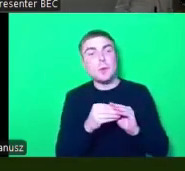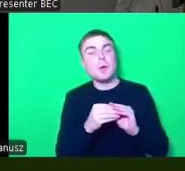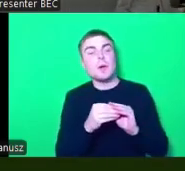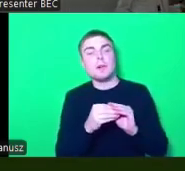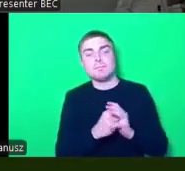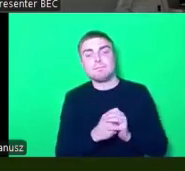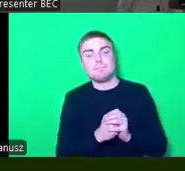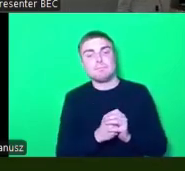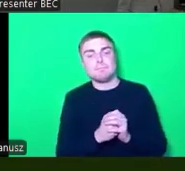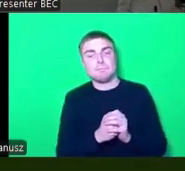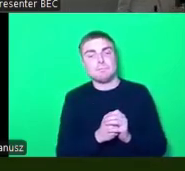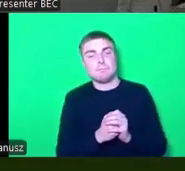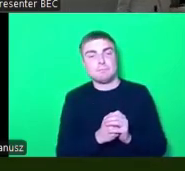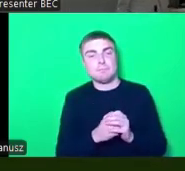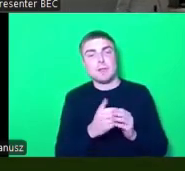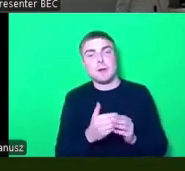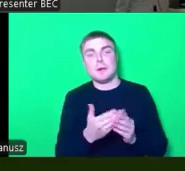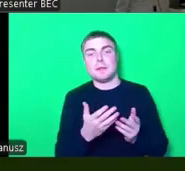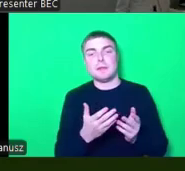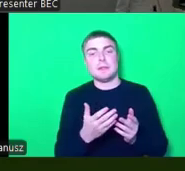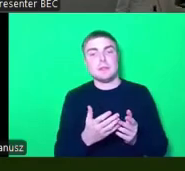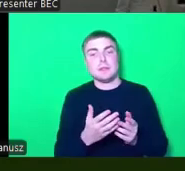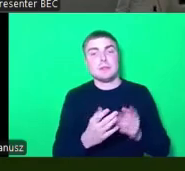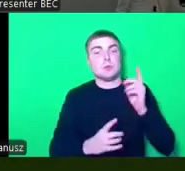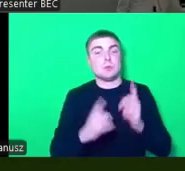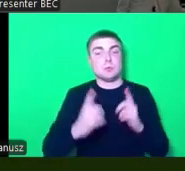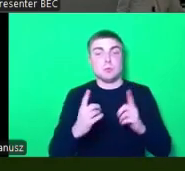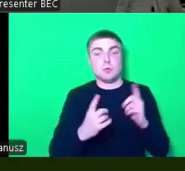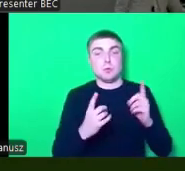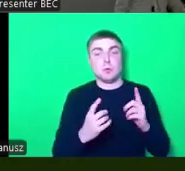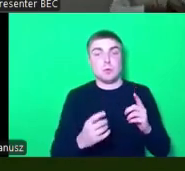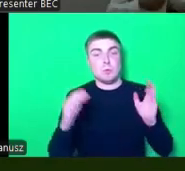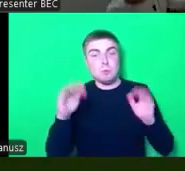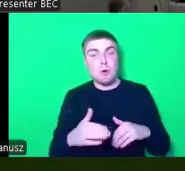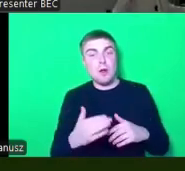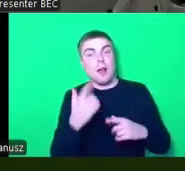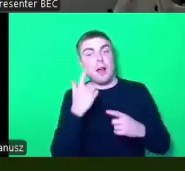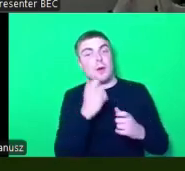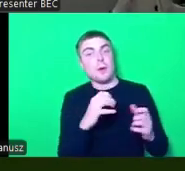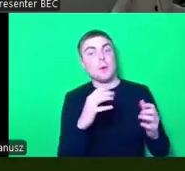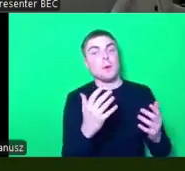the share of deciduous trees has a negative effect of the cooling. So more conifers has a more